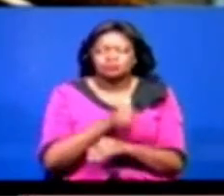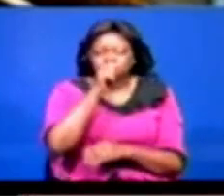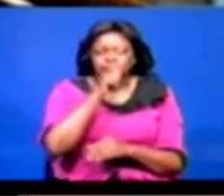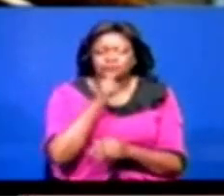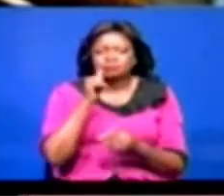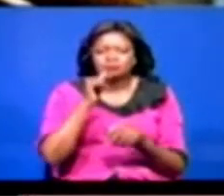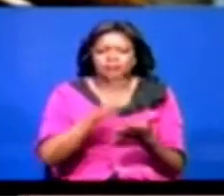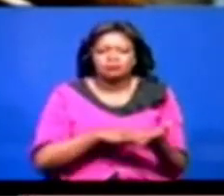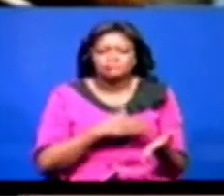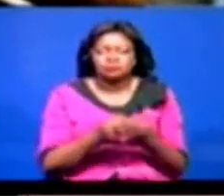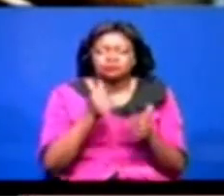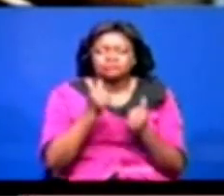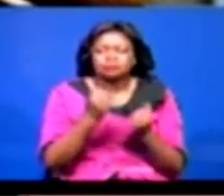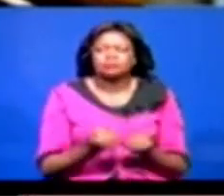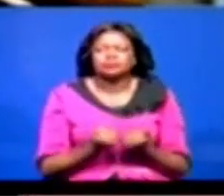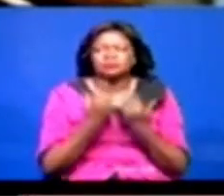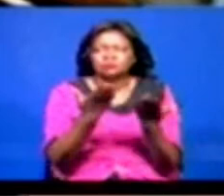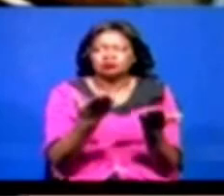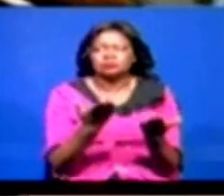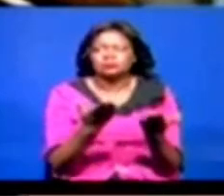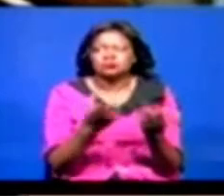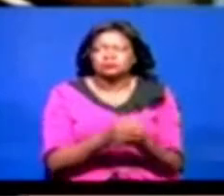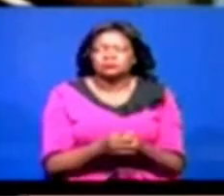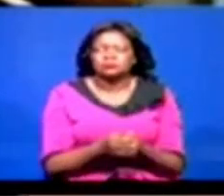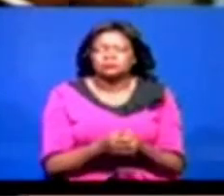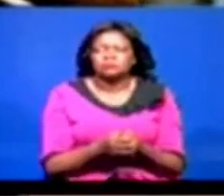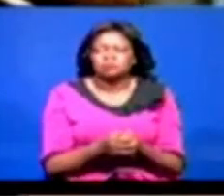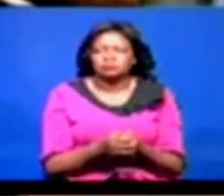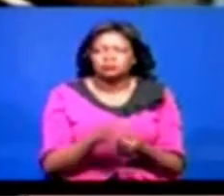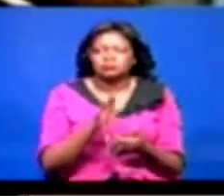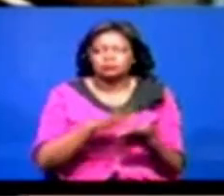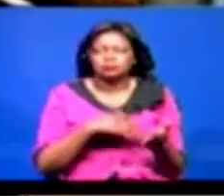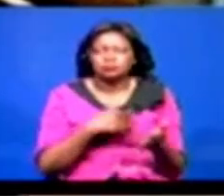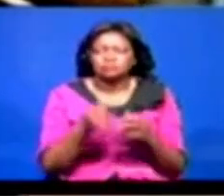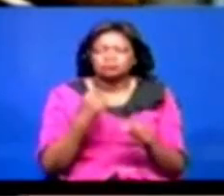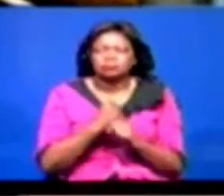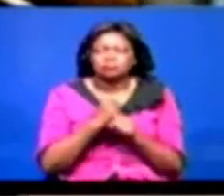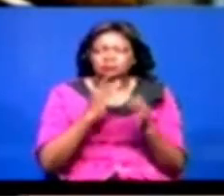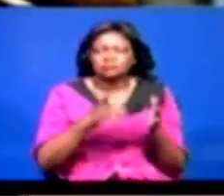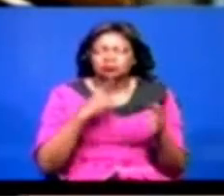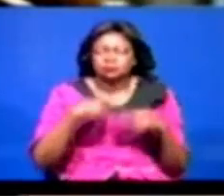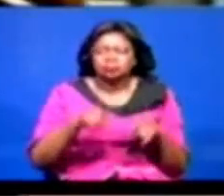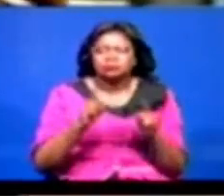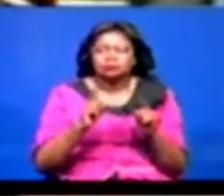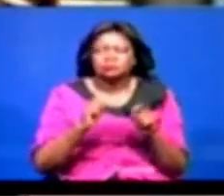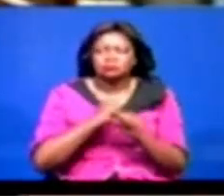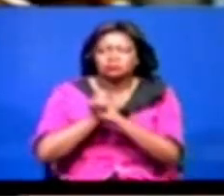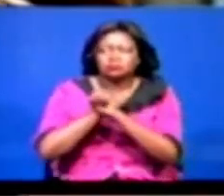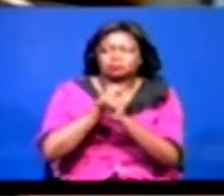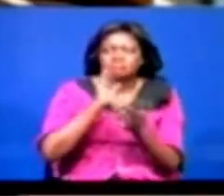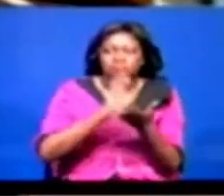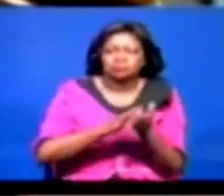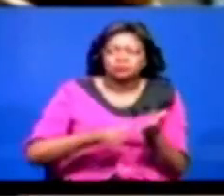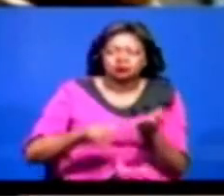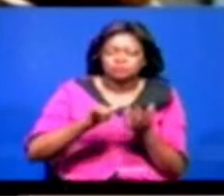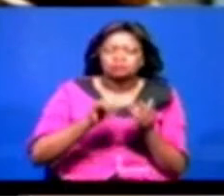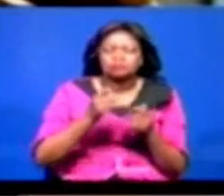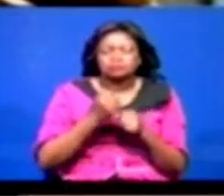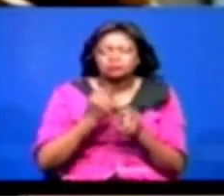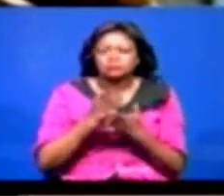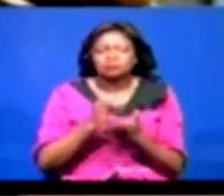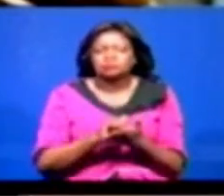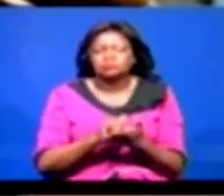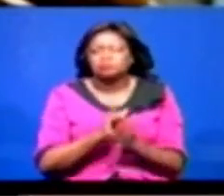which is provided by the mobile network operators, who themselves also secure that environment to ensure that there is